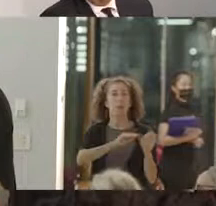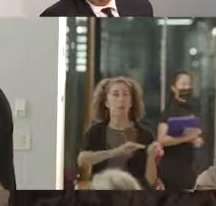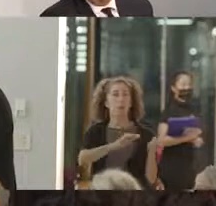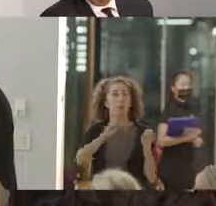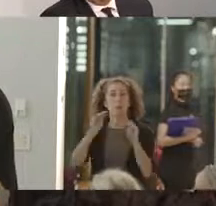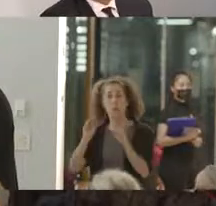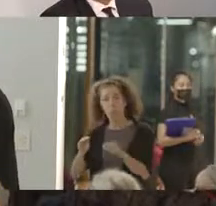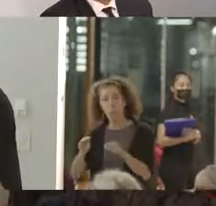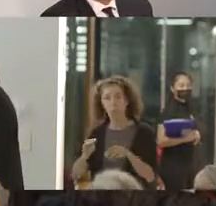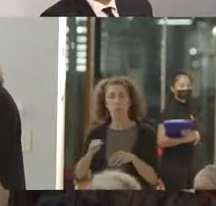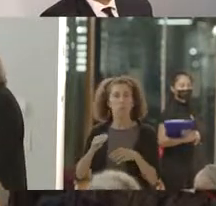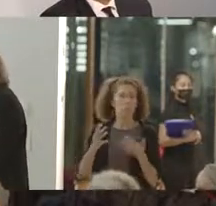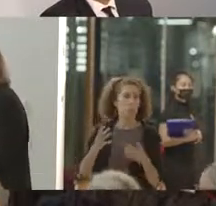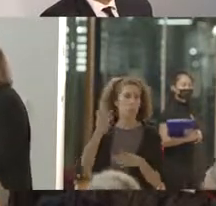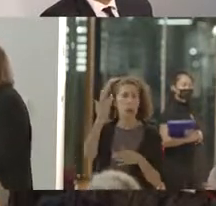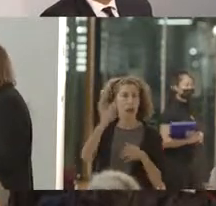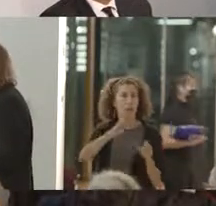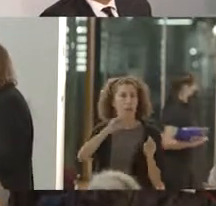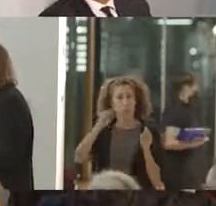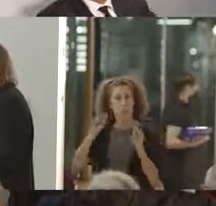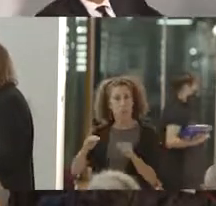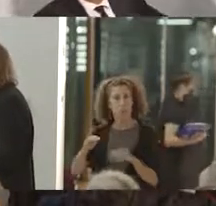under consideration?